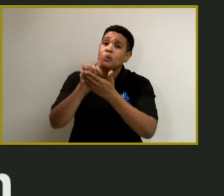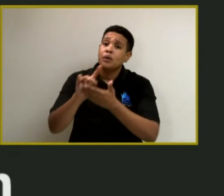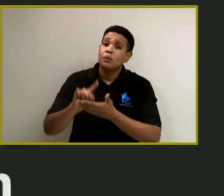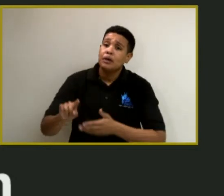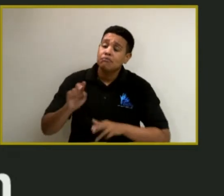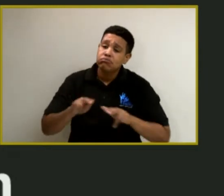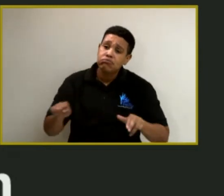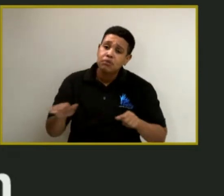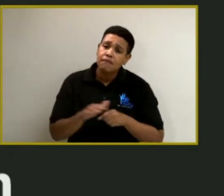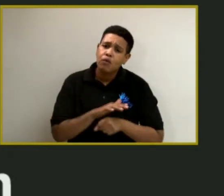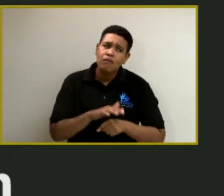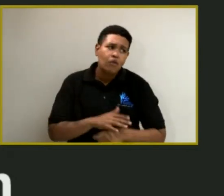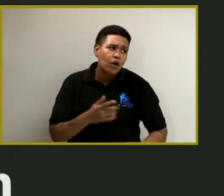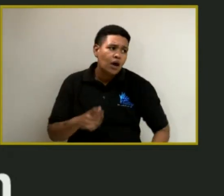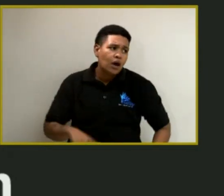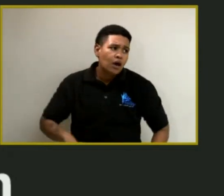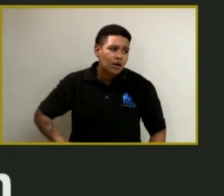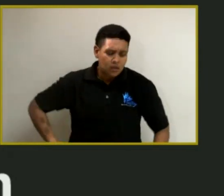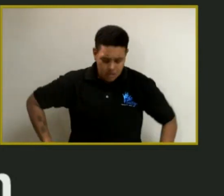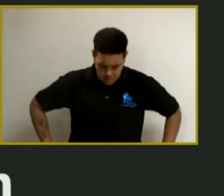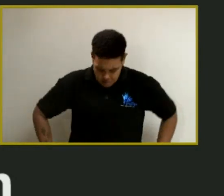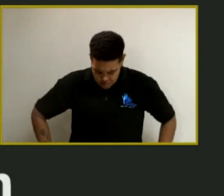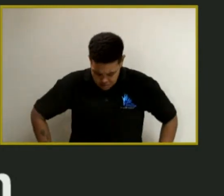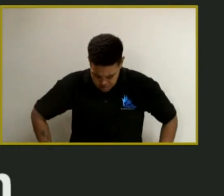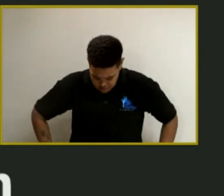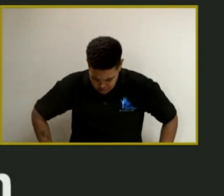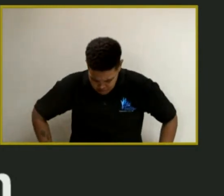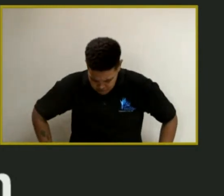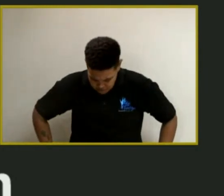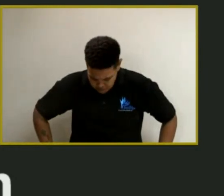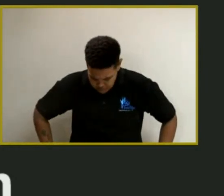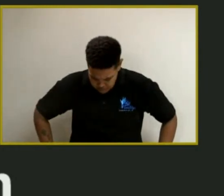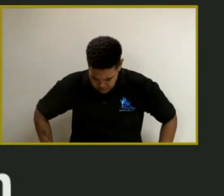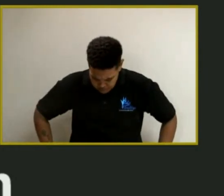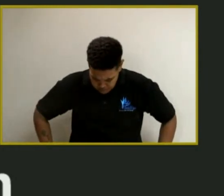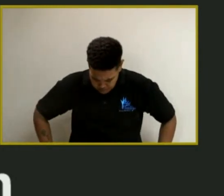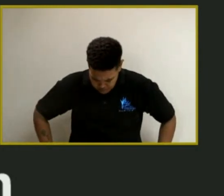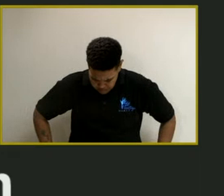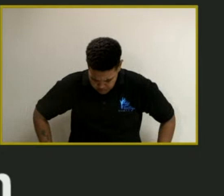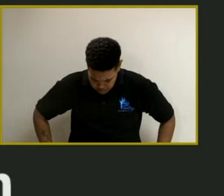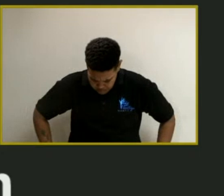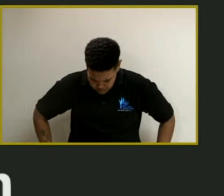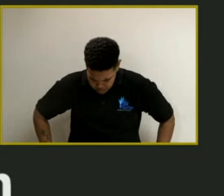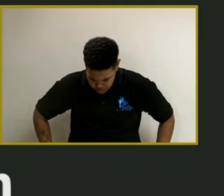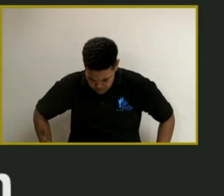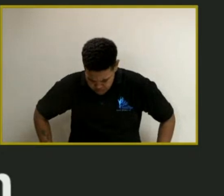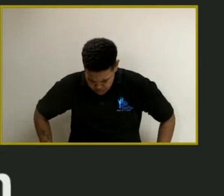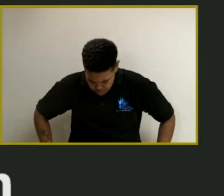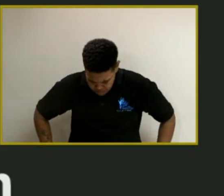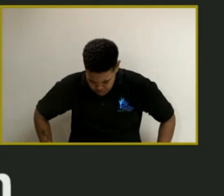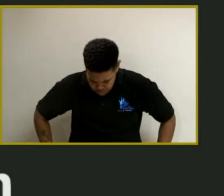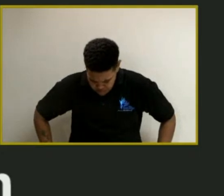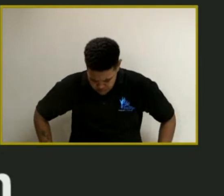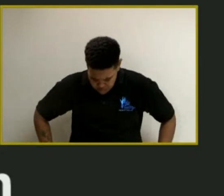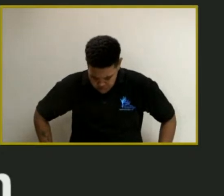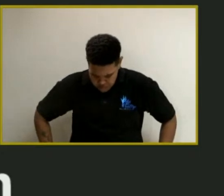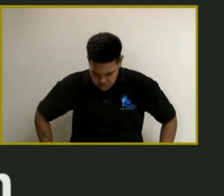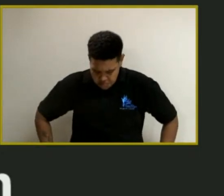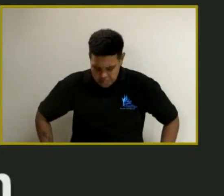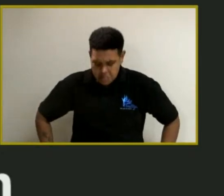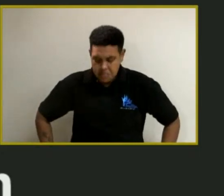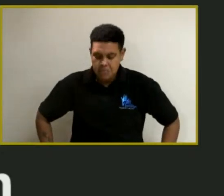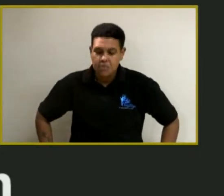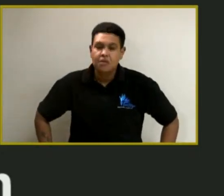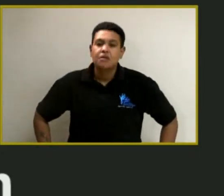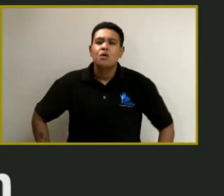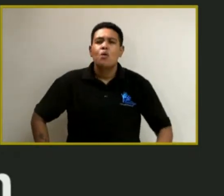right? Why are hospitals so overwhelmed and overburdened? If you had told us that you were prepping